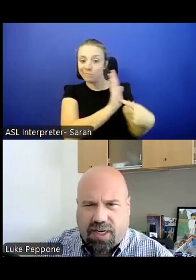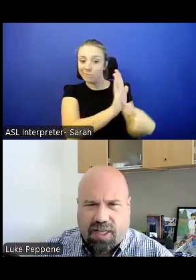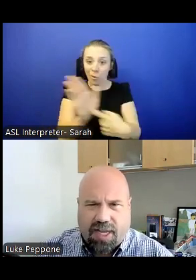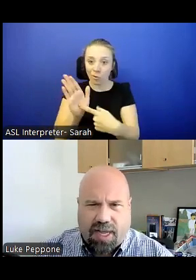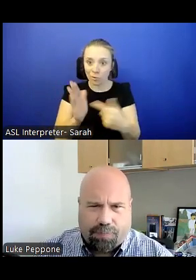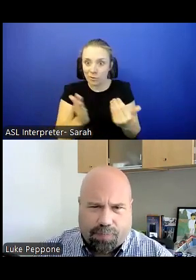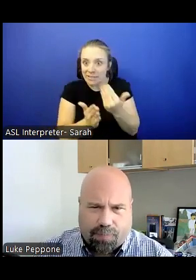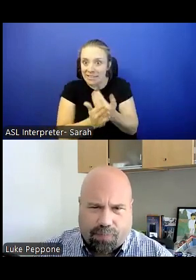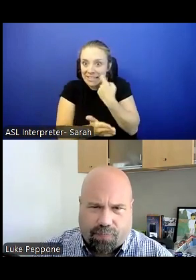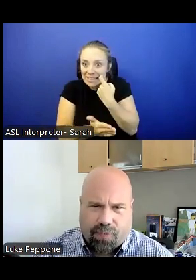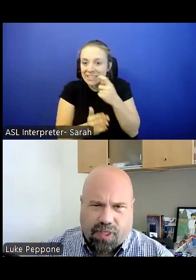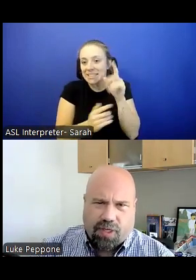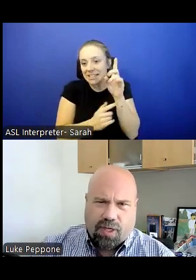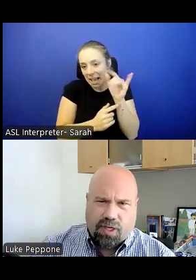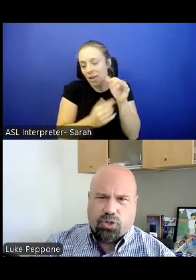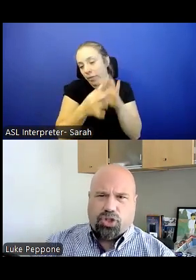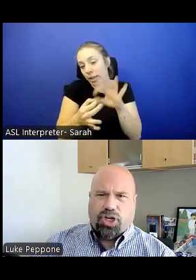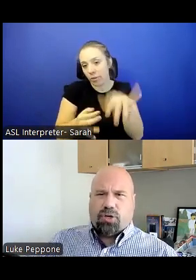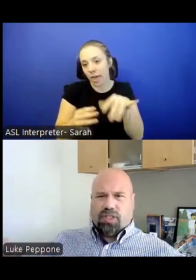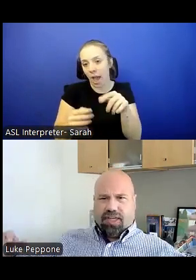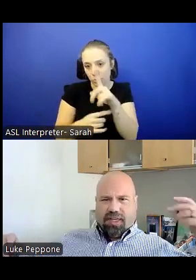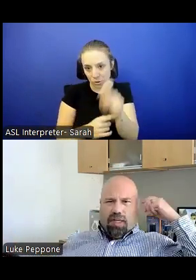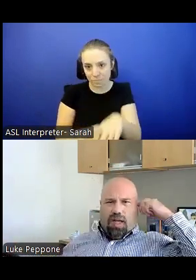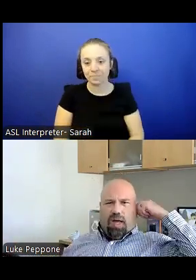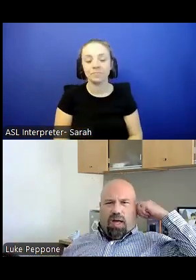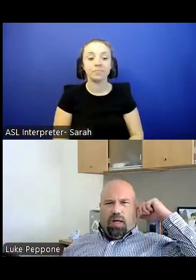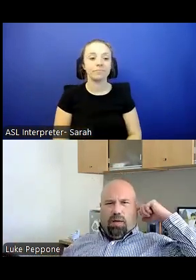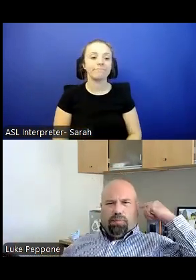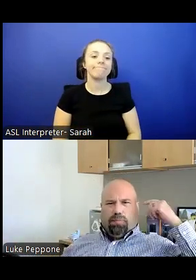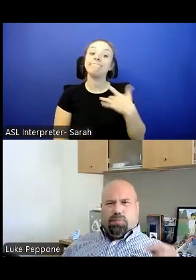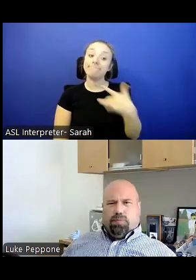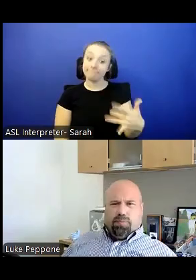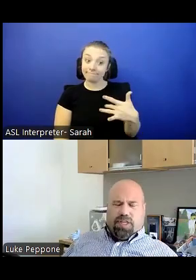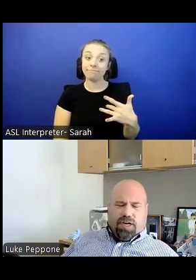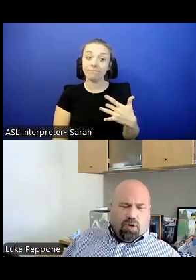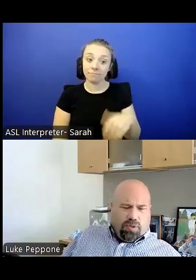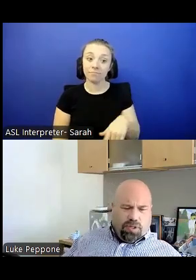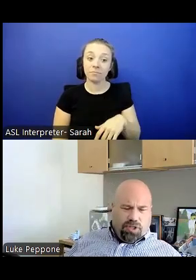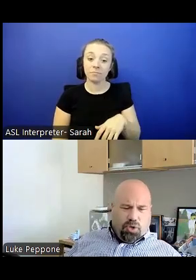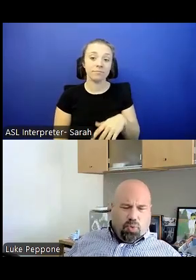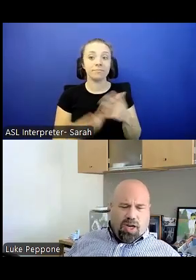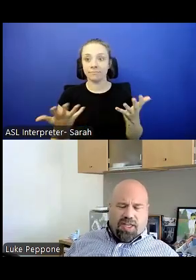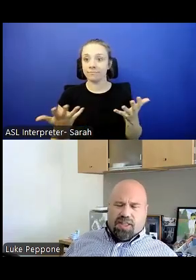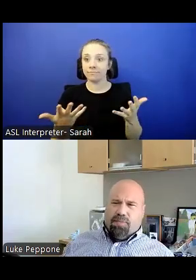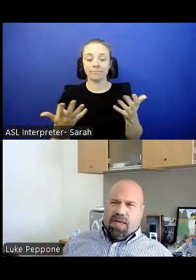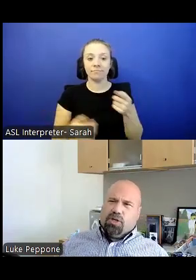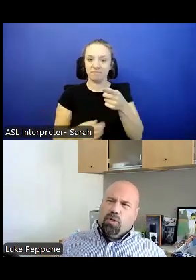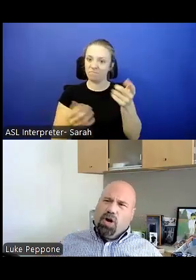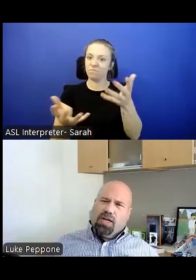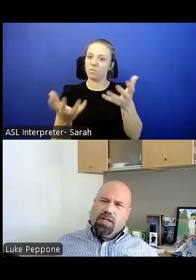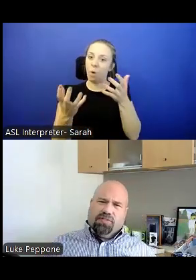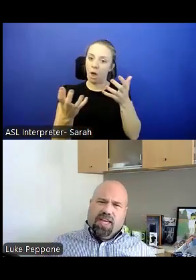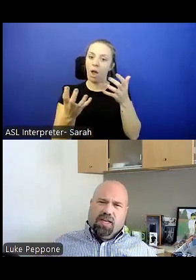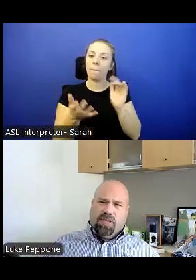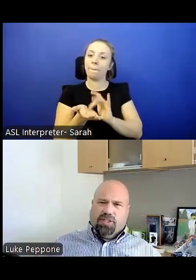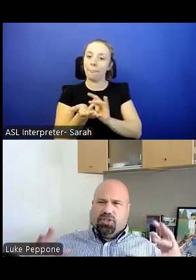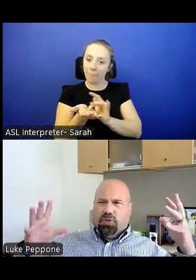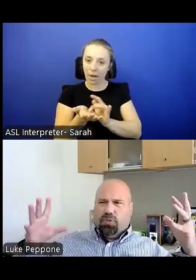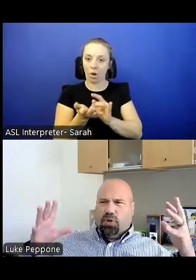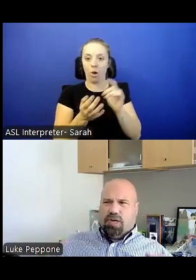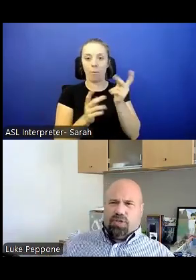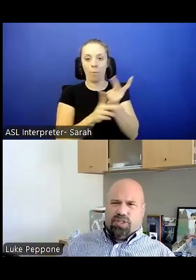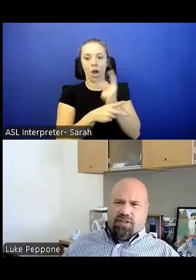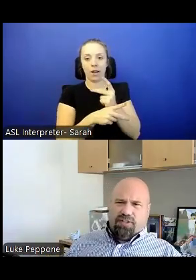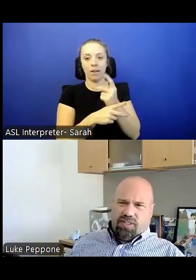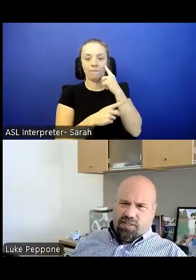newest data on that. So generally, you know, you want to get the medical product of cannabis due to